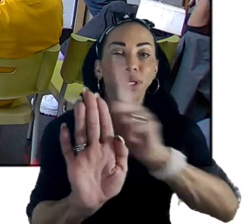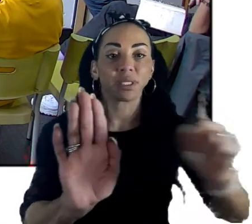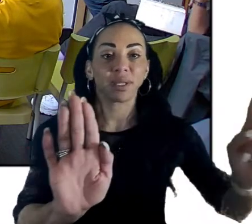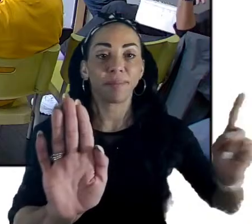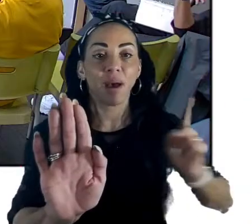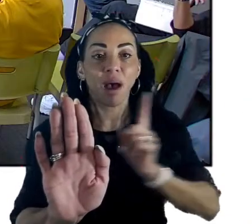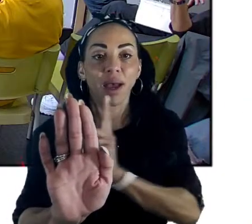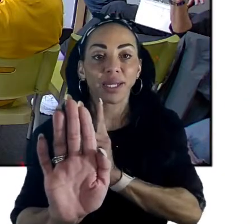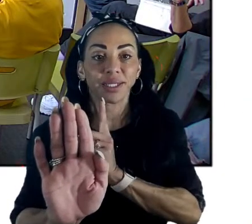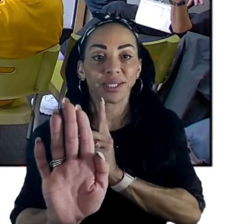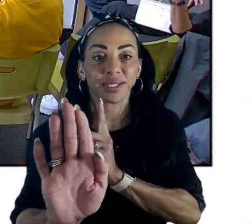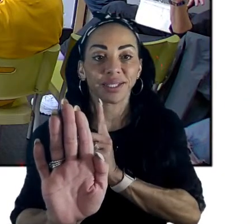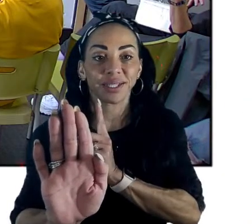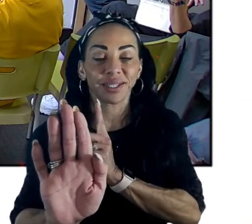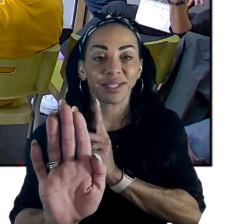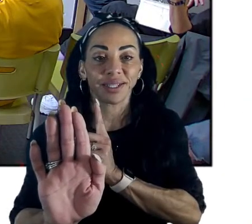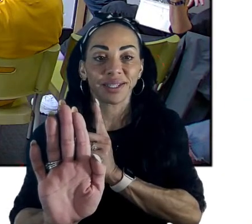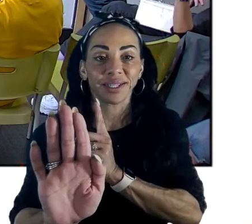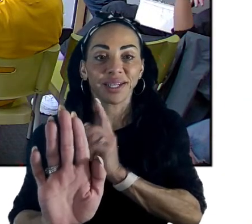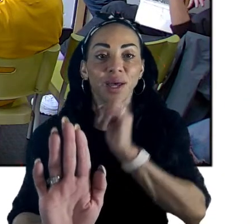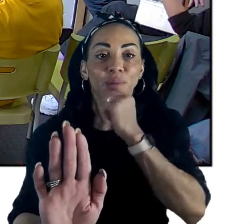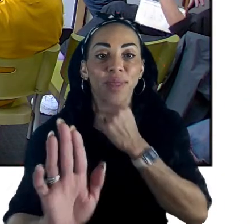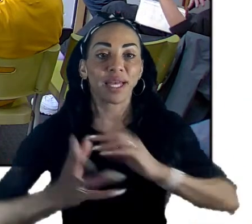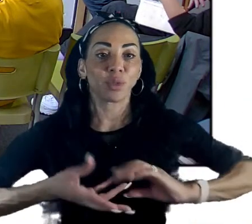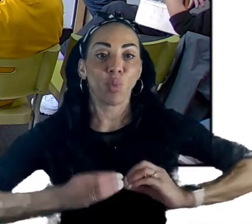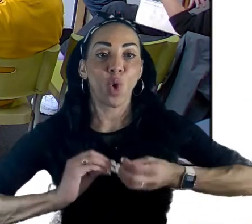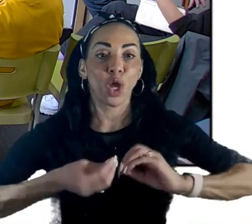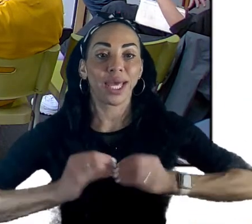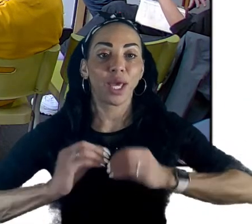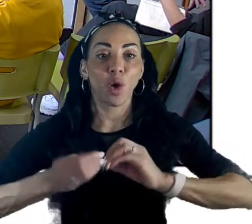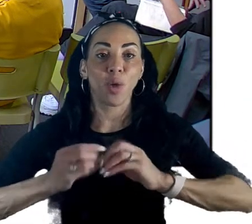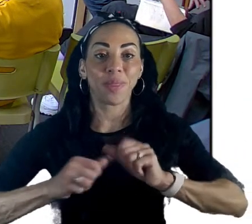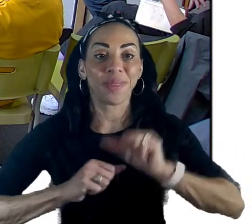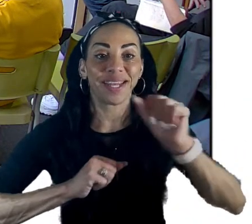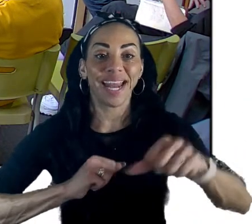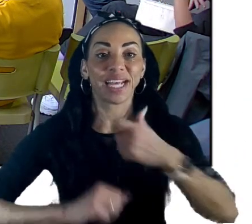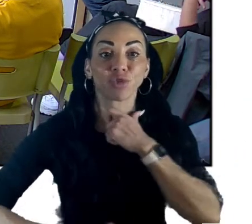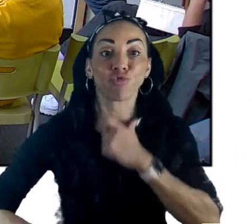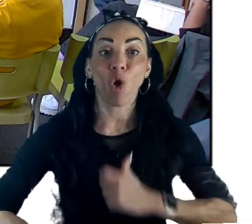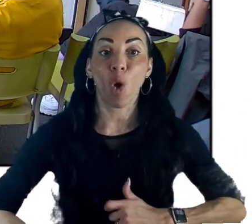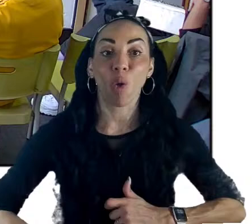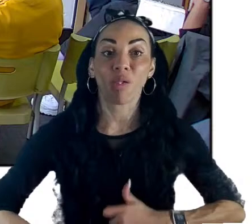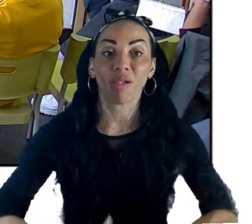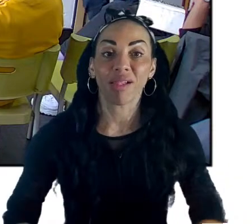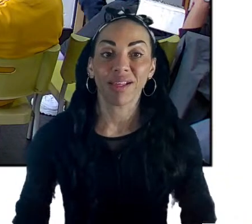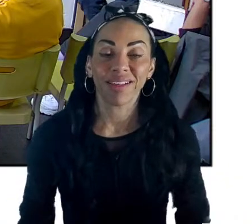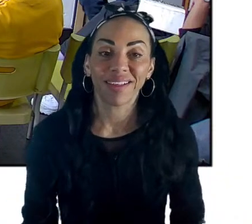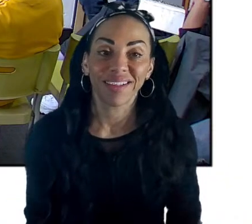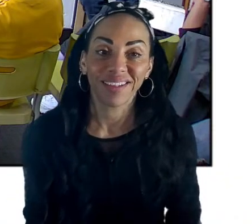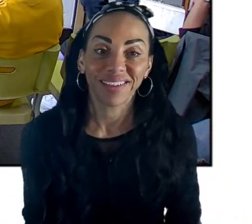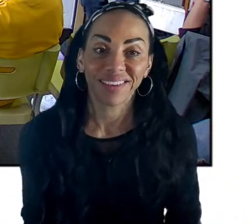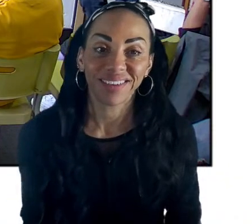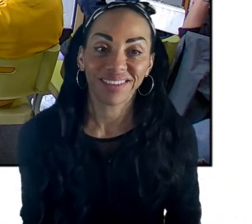the next role that you're going to play. I mean, you know, if you look at sort of